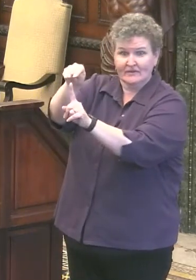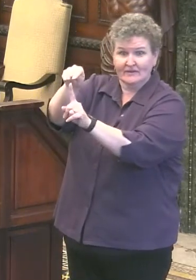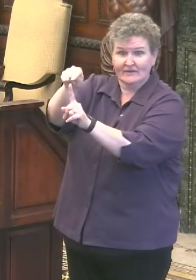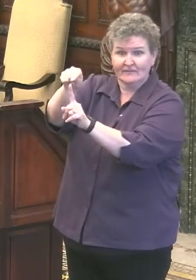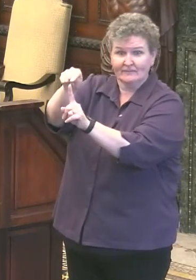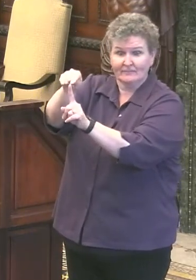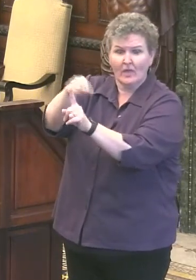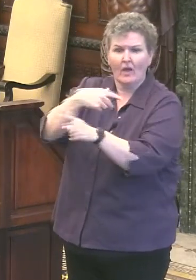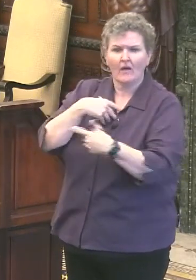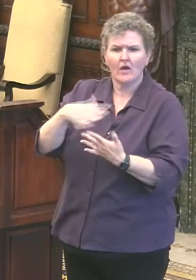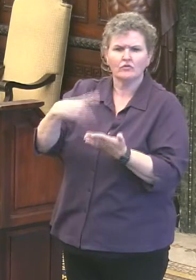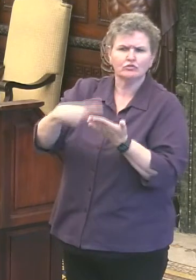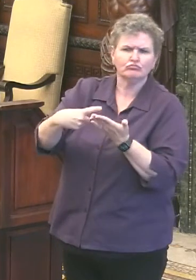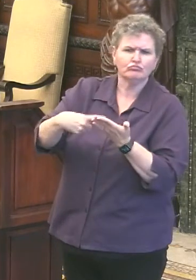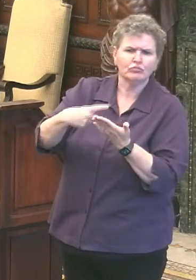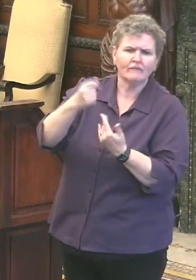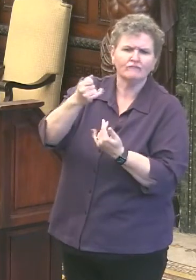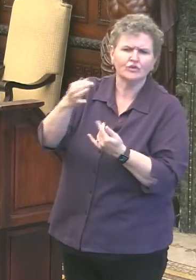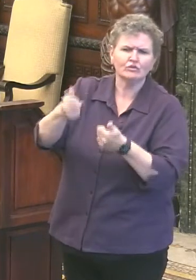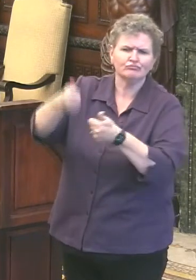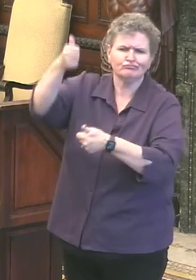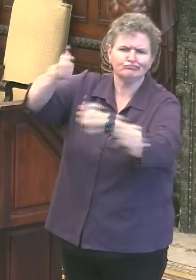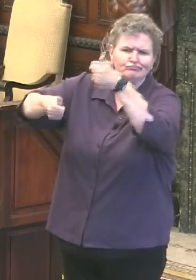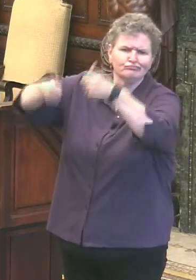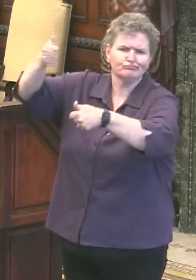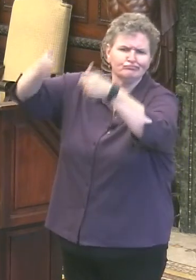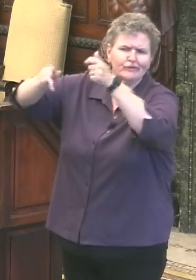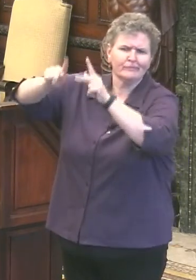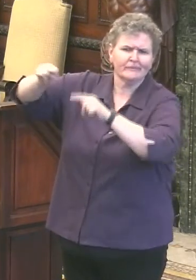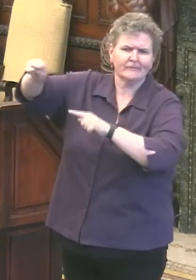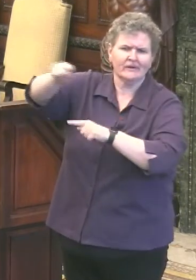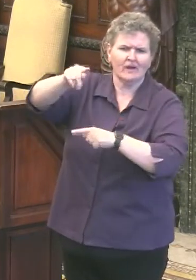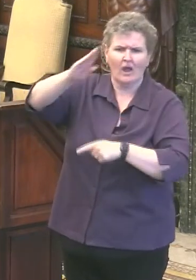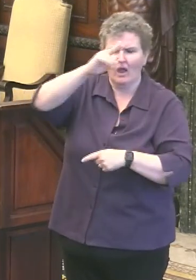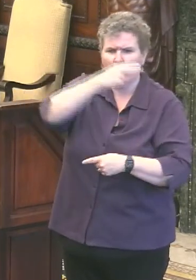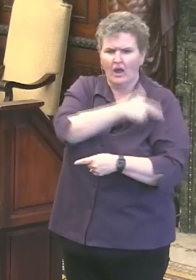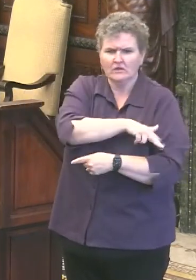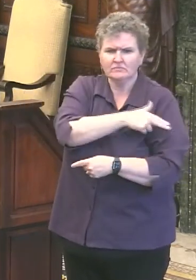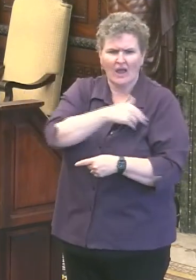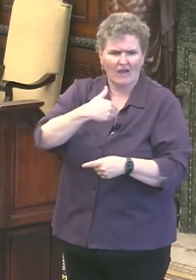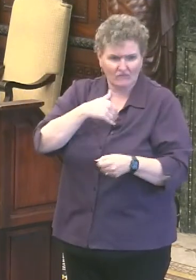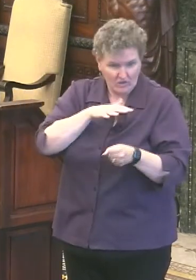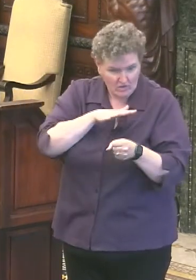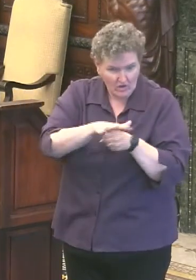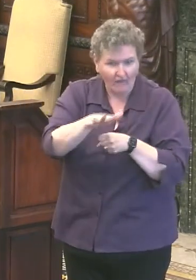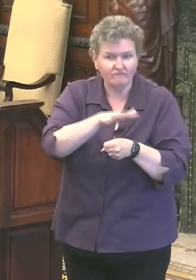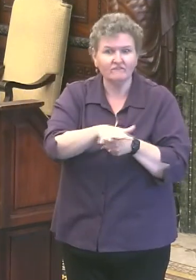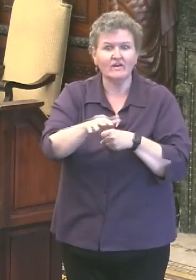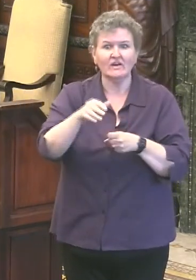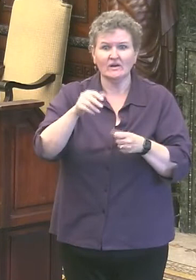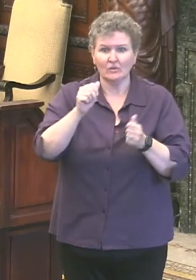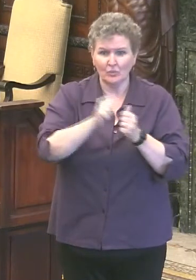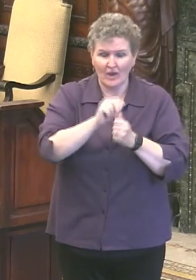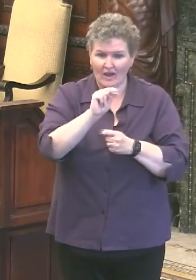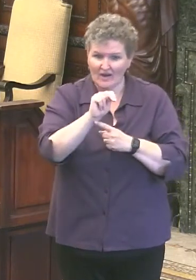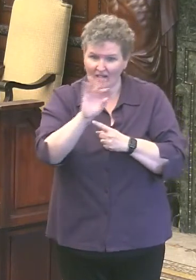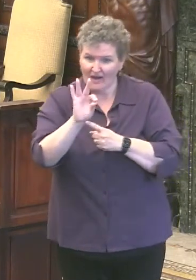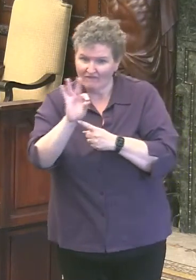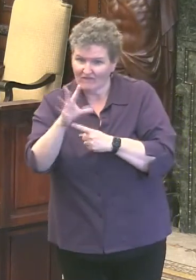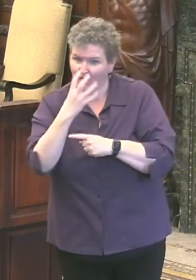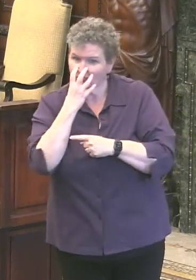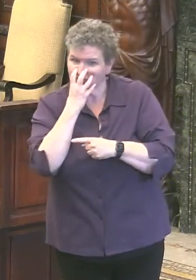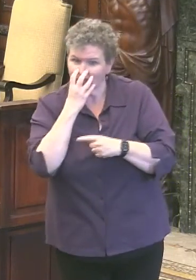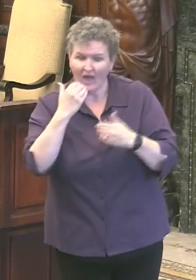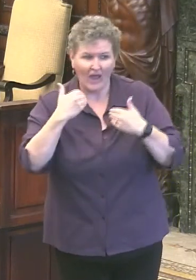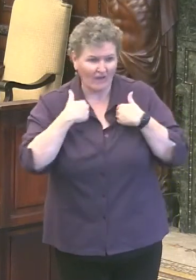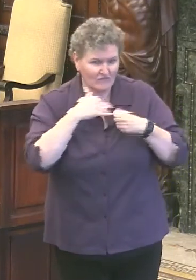medical officers on this last week. And all the hospitals at the moment are very well stocked as far as their N95 masks. That was not the situation